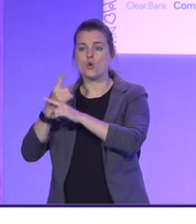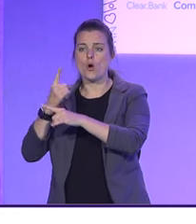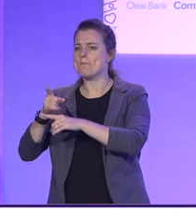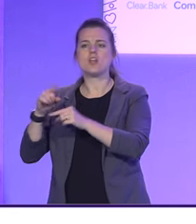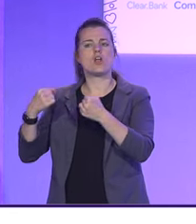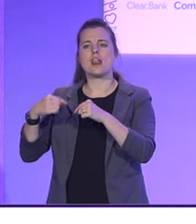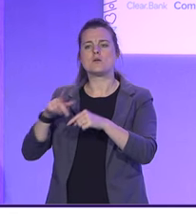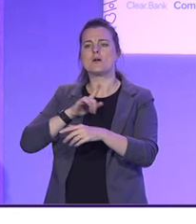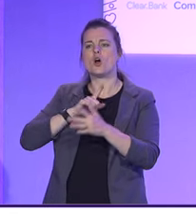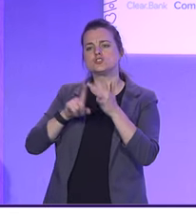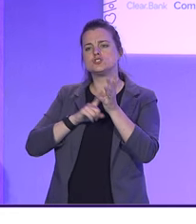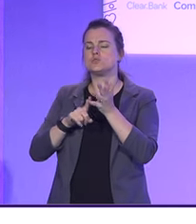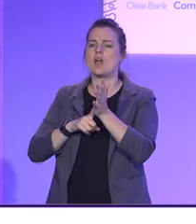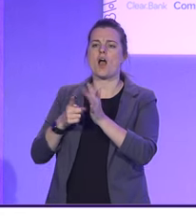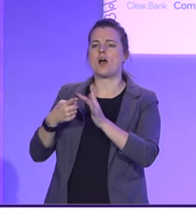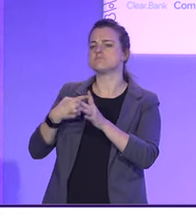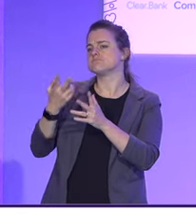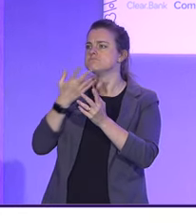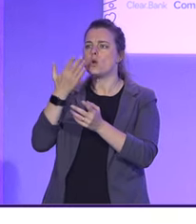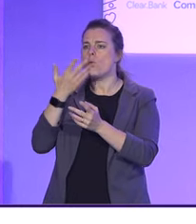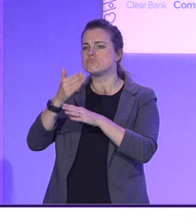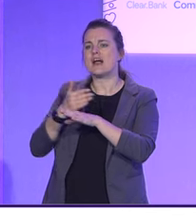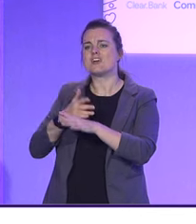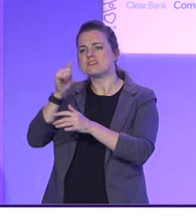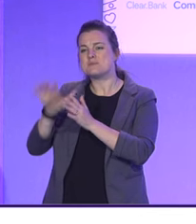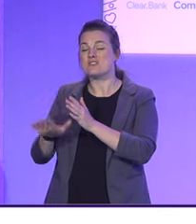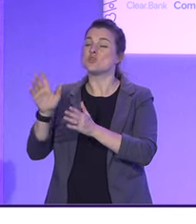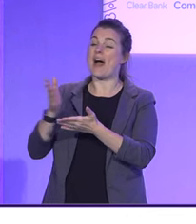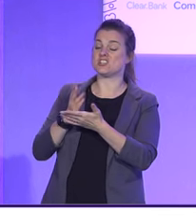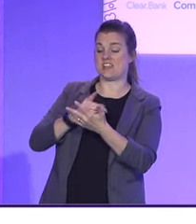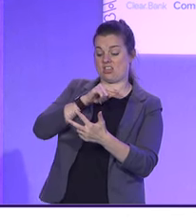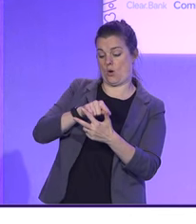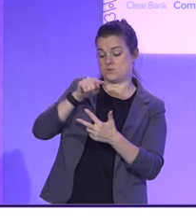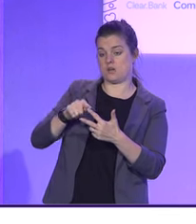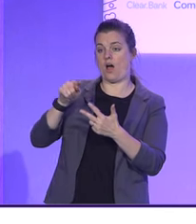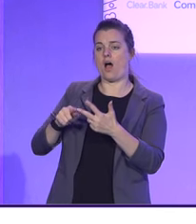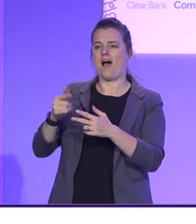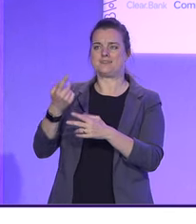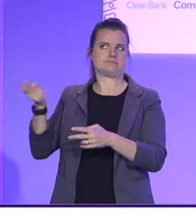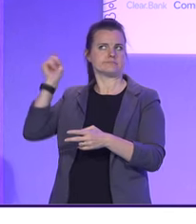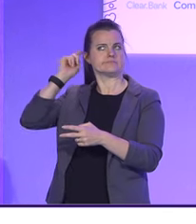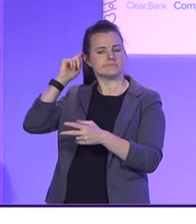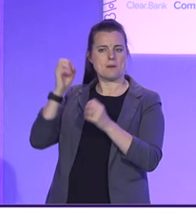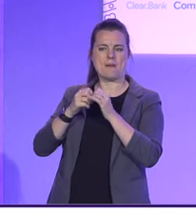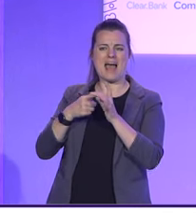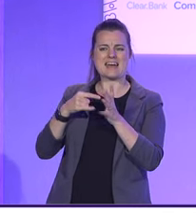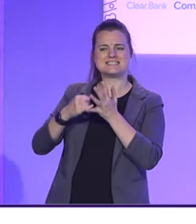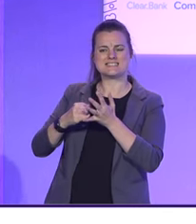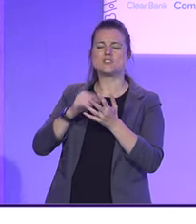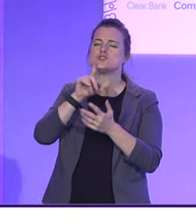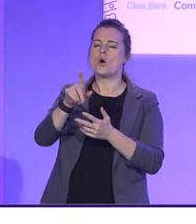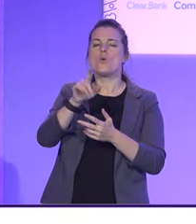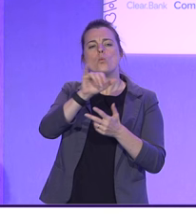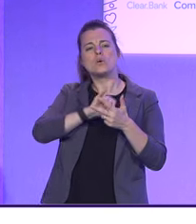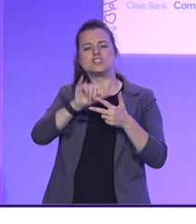because she didn't have any prior experience. So you see, right, there were hidden biases in all the three scenarios. So what was that one word that